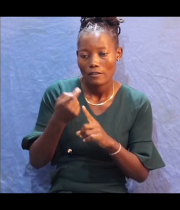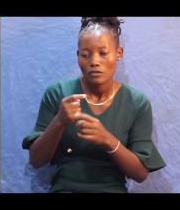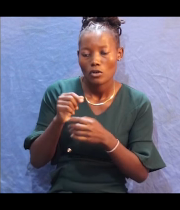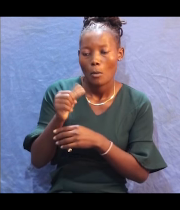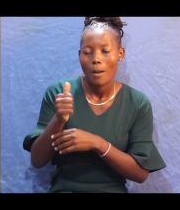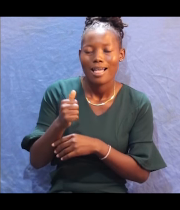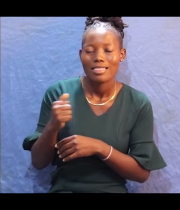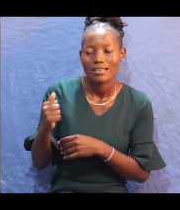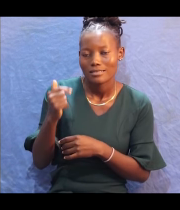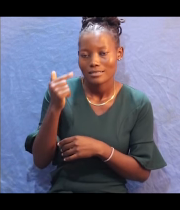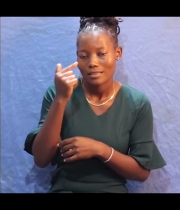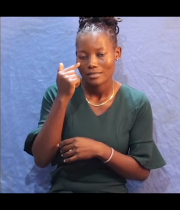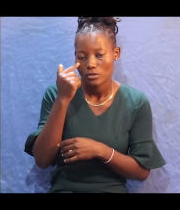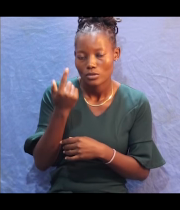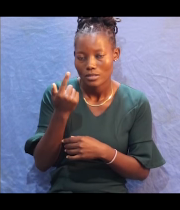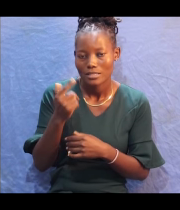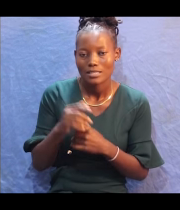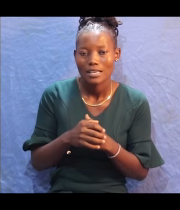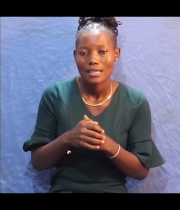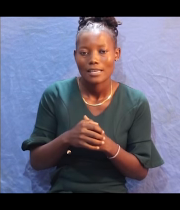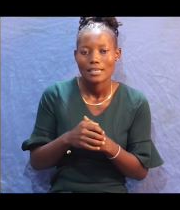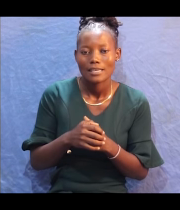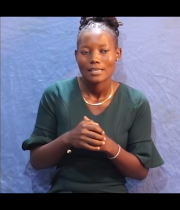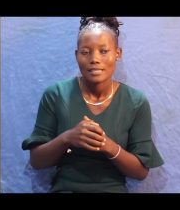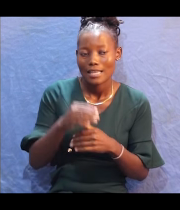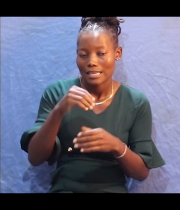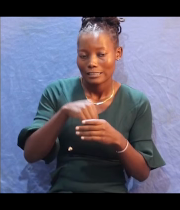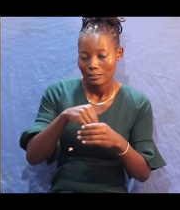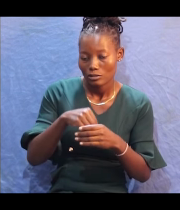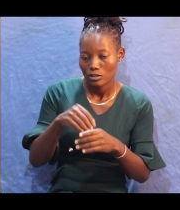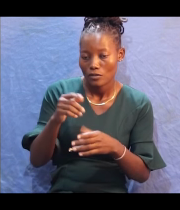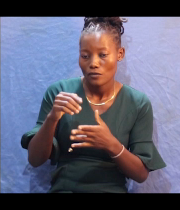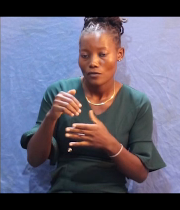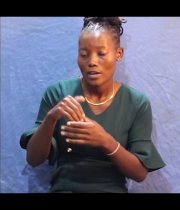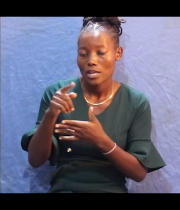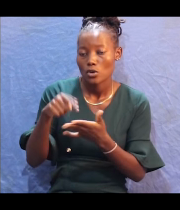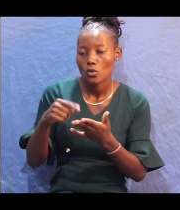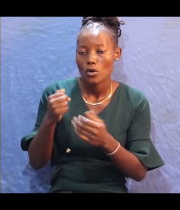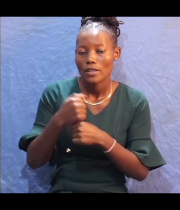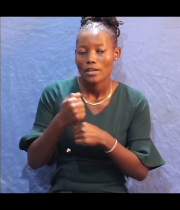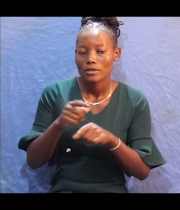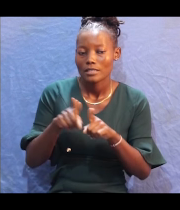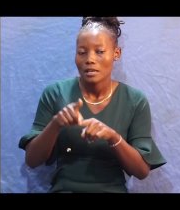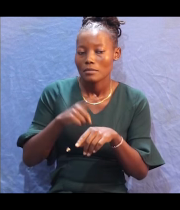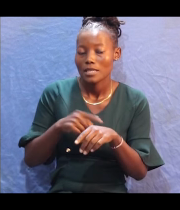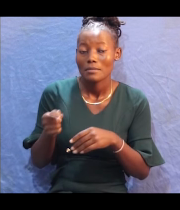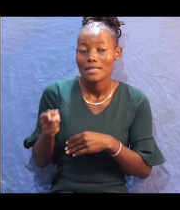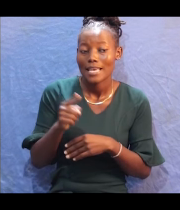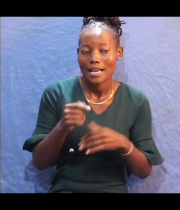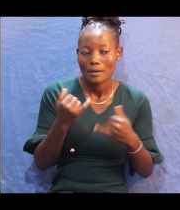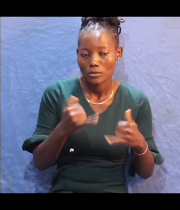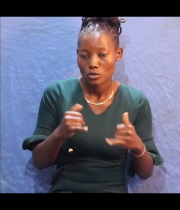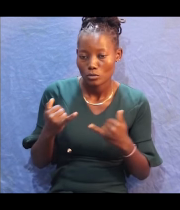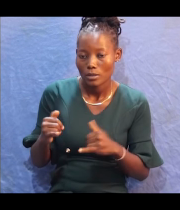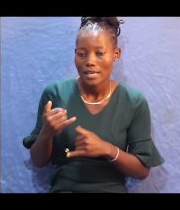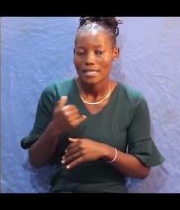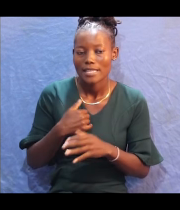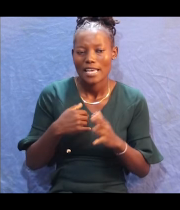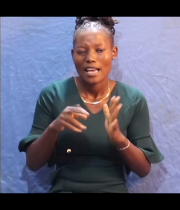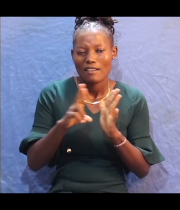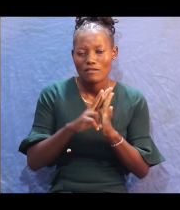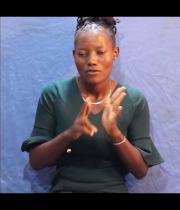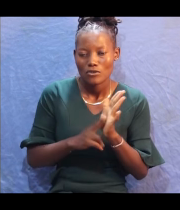are really inclusive in what they're doing. But also when it comes to play, there are no some fixed rules